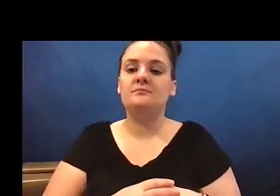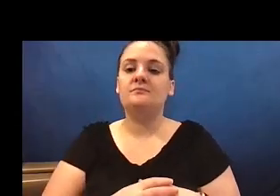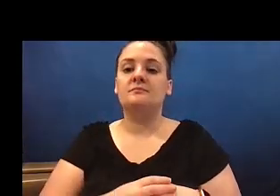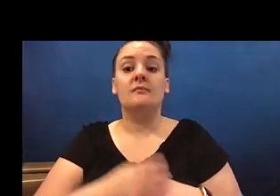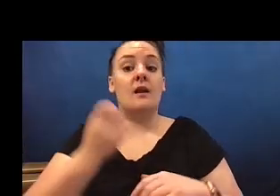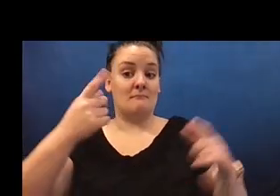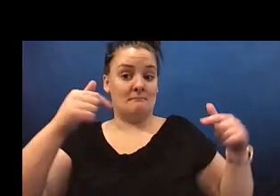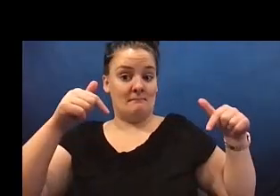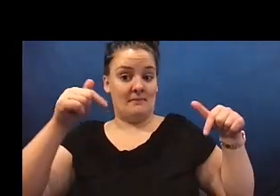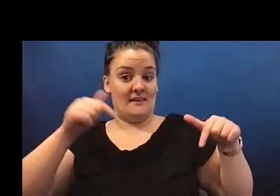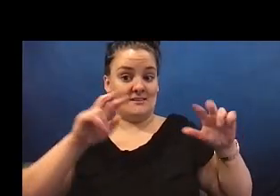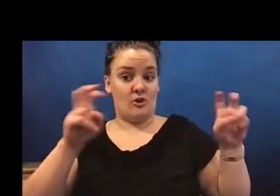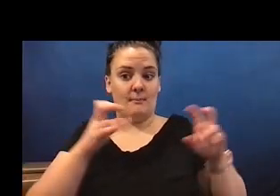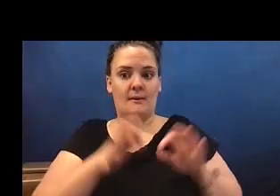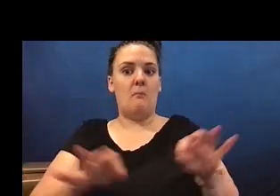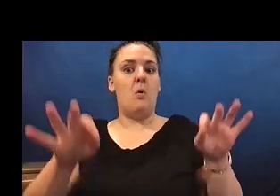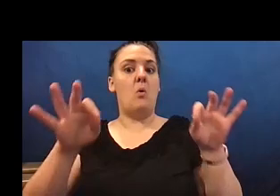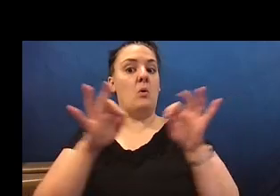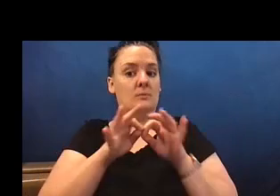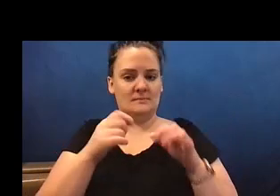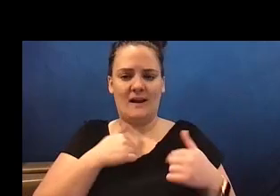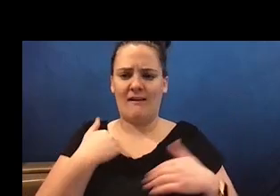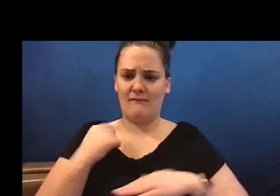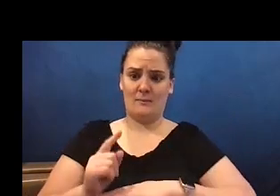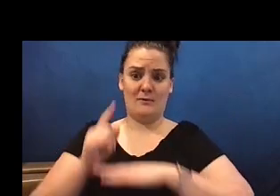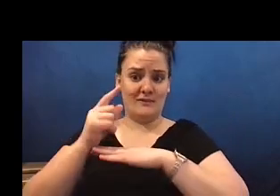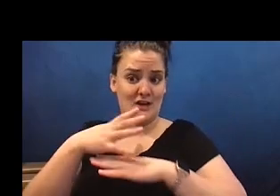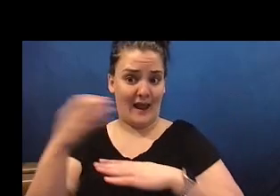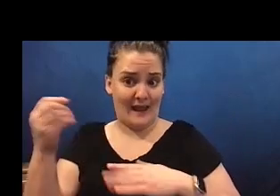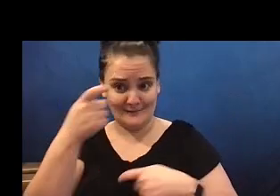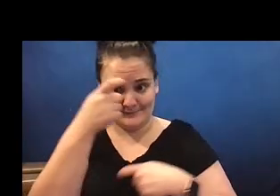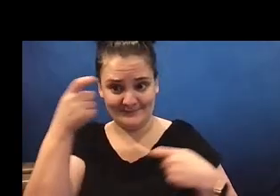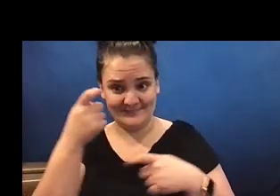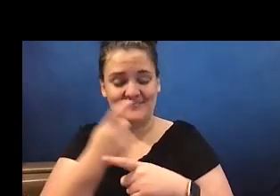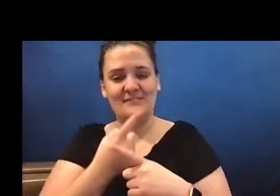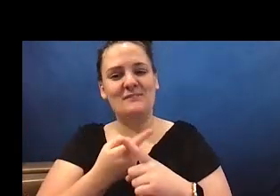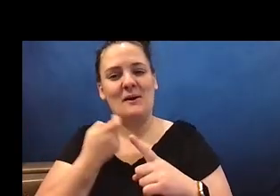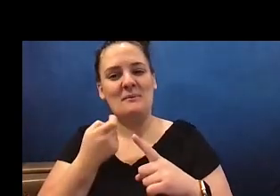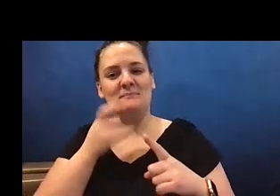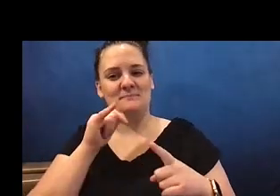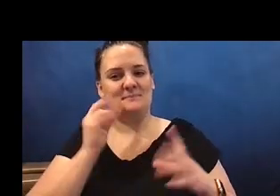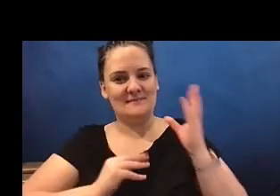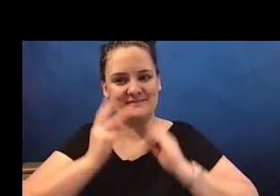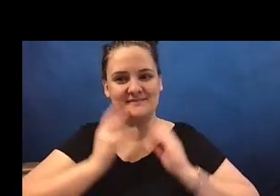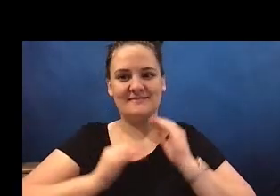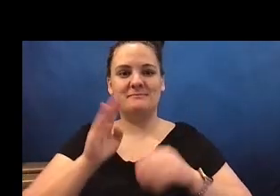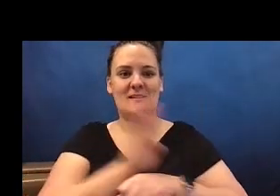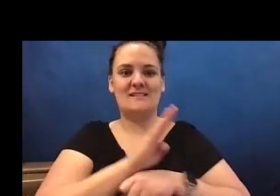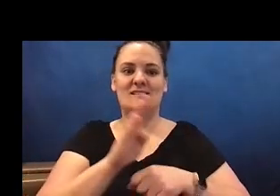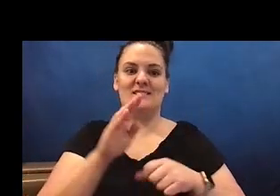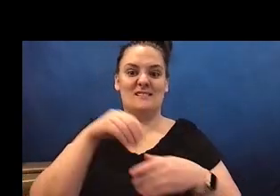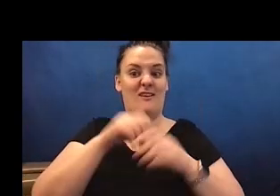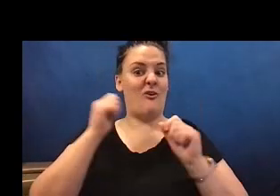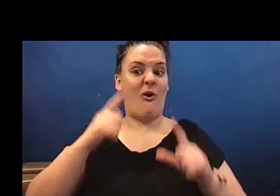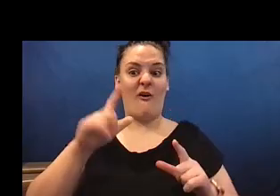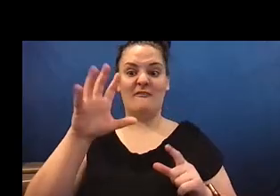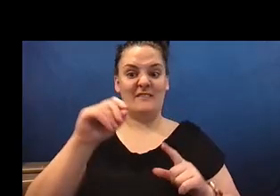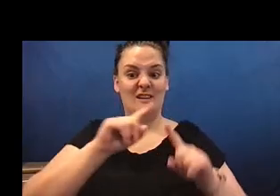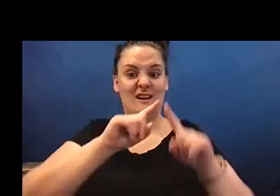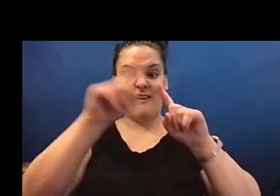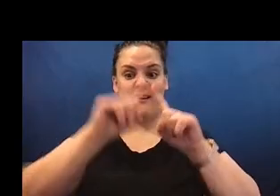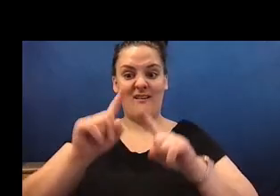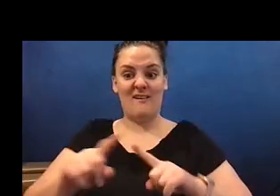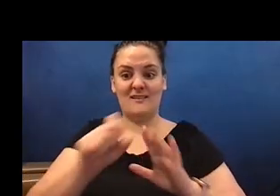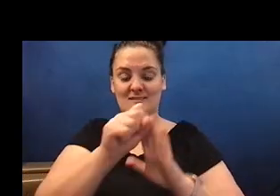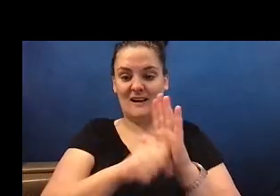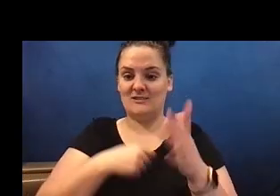the privilege and the scars from having dealt and done business in all 50 states. And you go into one state and you